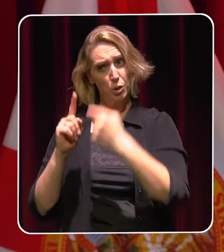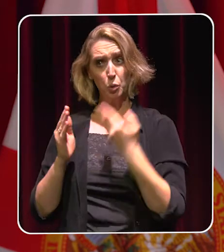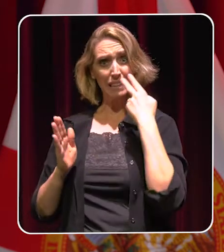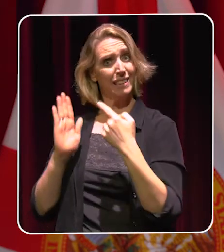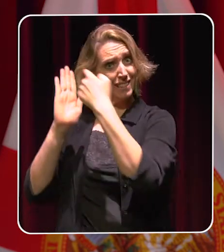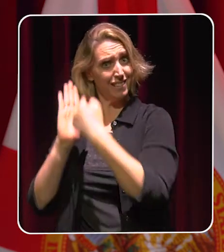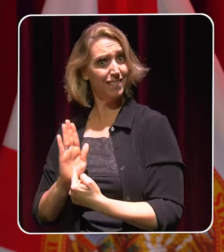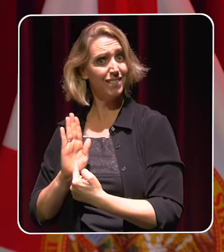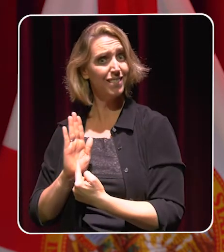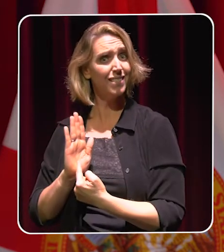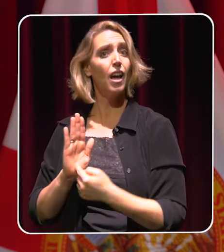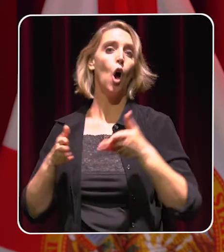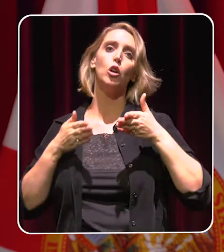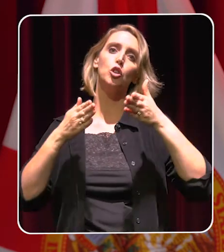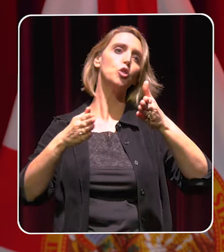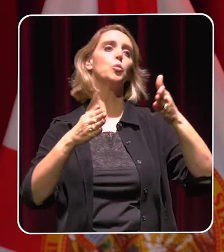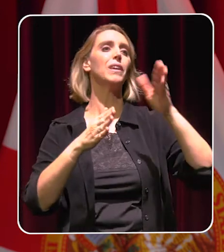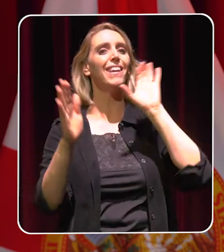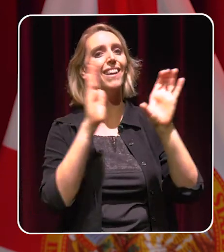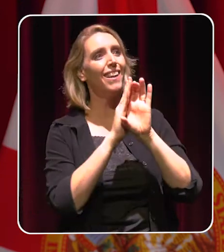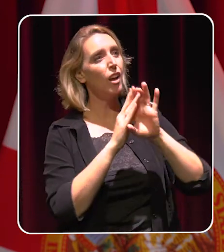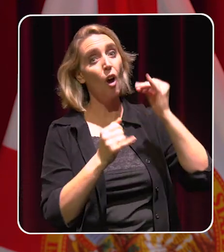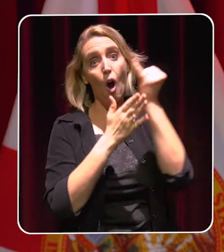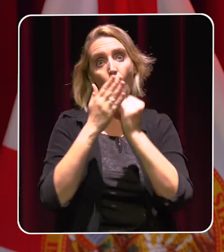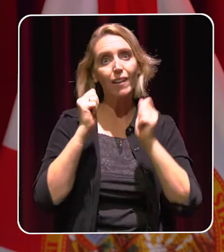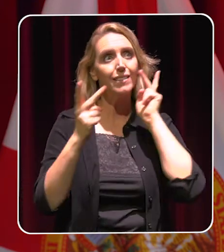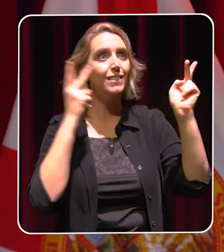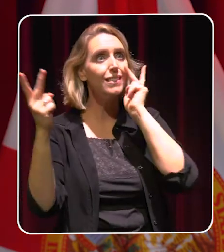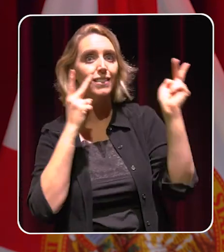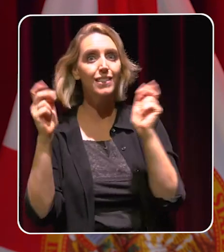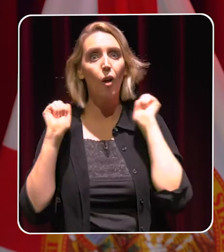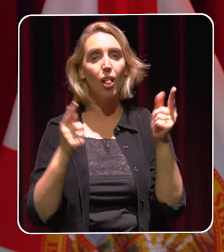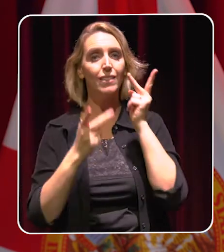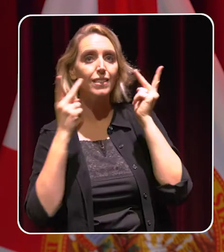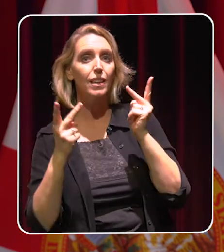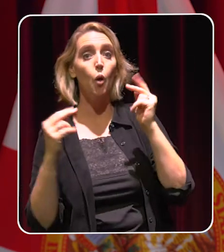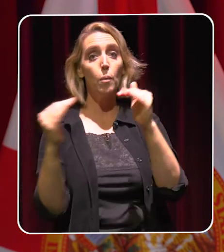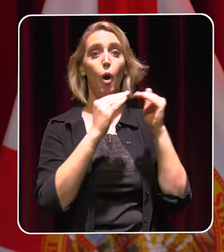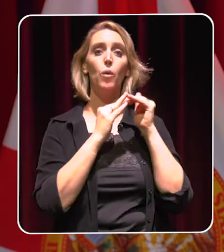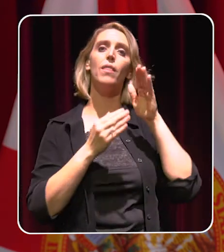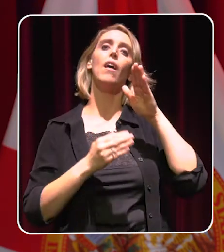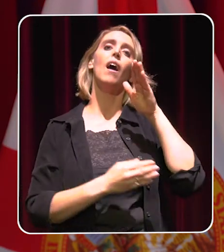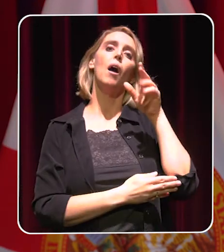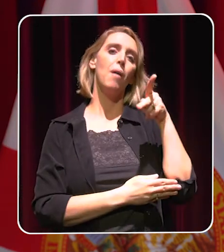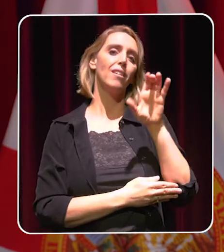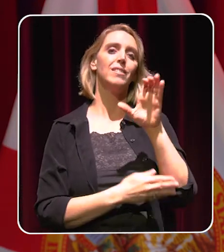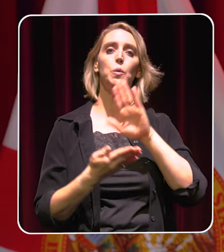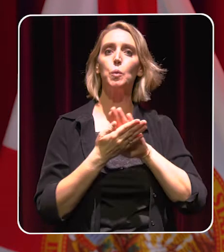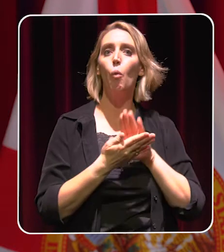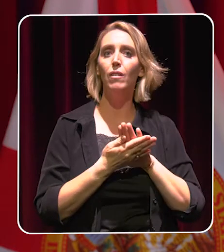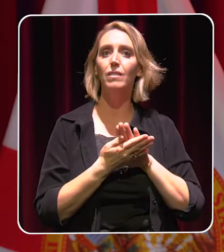of these, our street murals make art accessible to all. We've partnered with Pinellas County Schools to